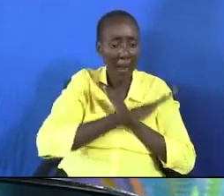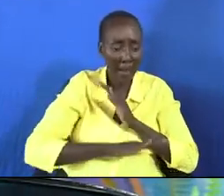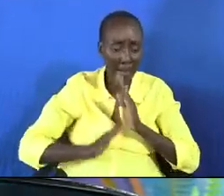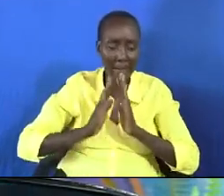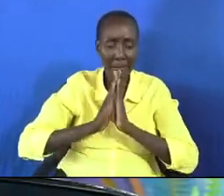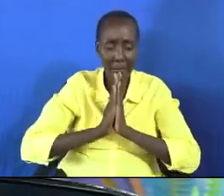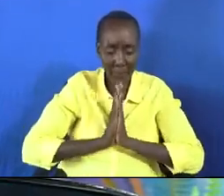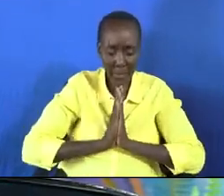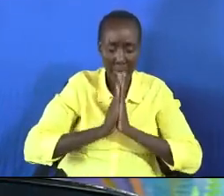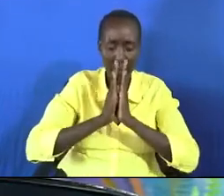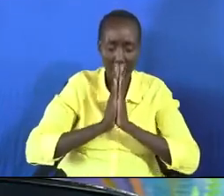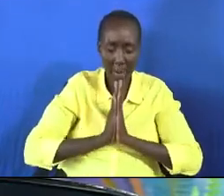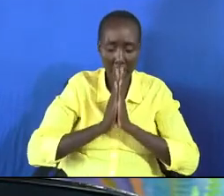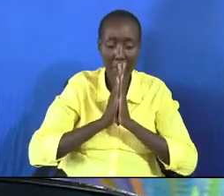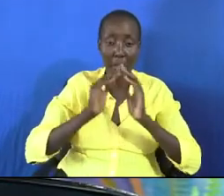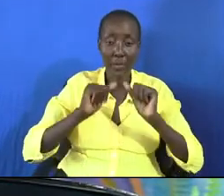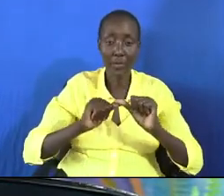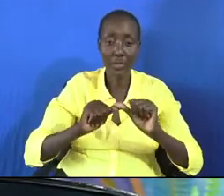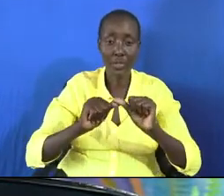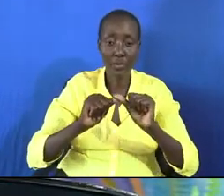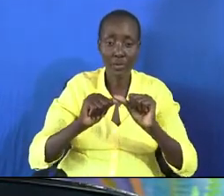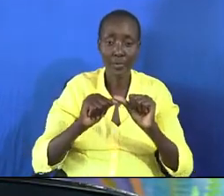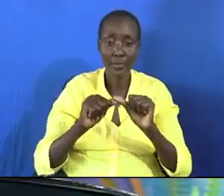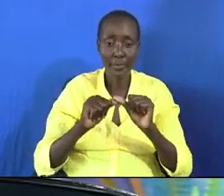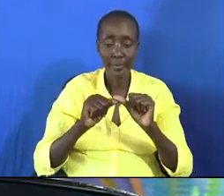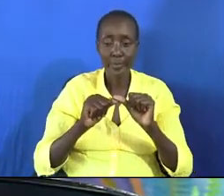praying. And when that happens,